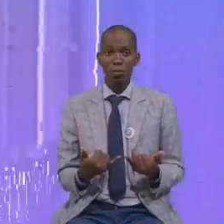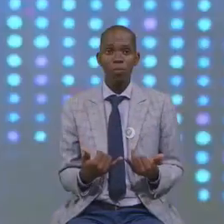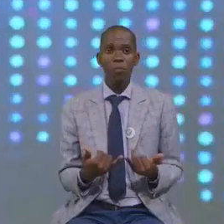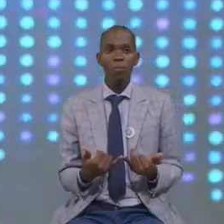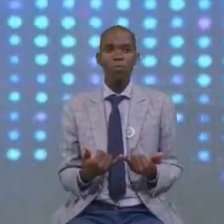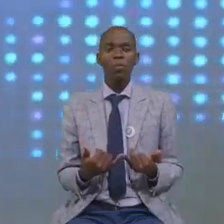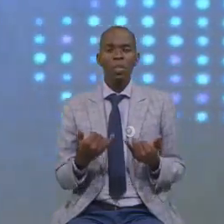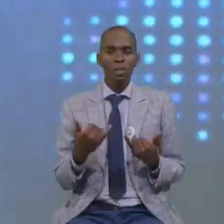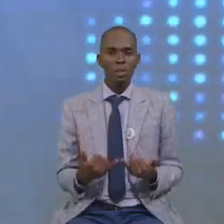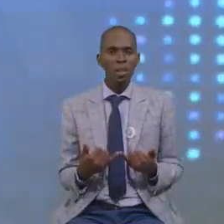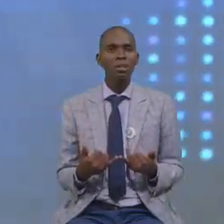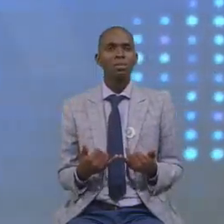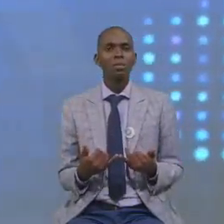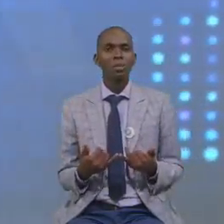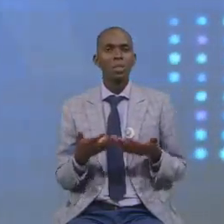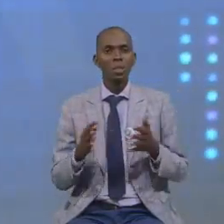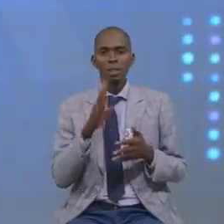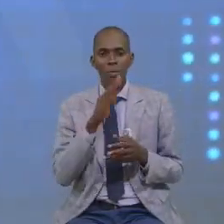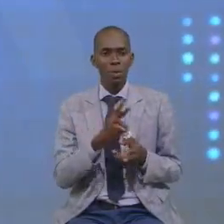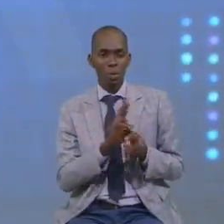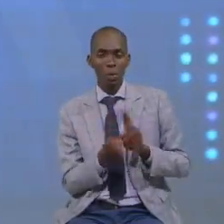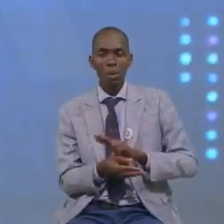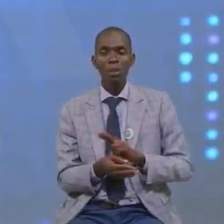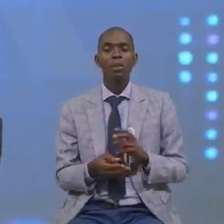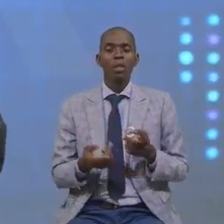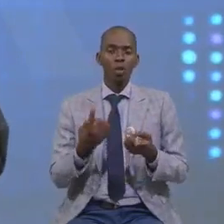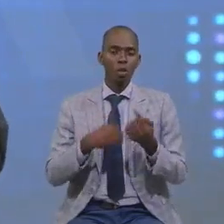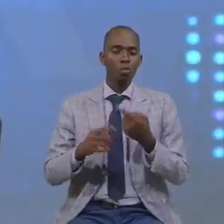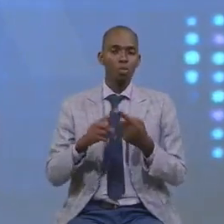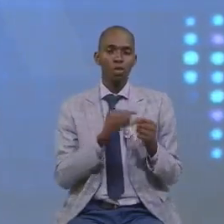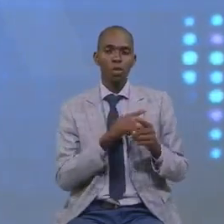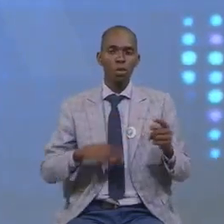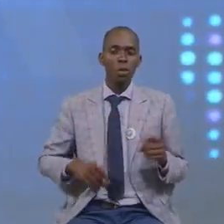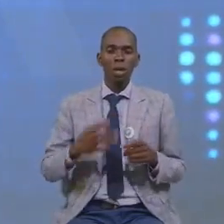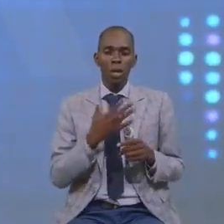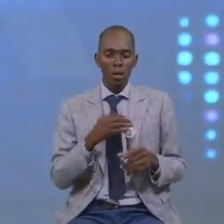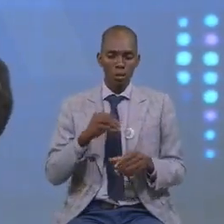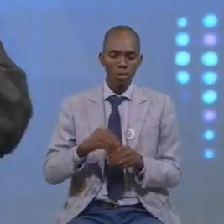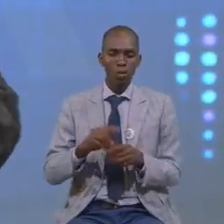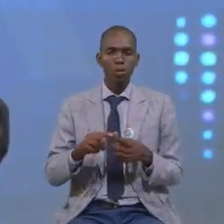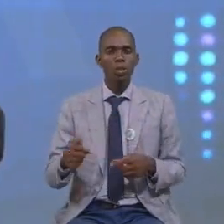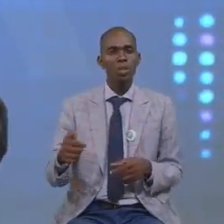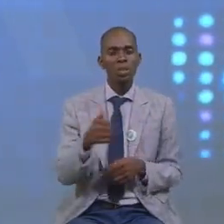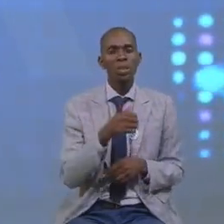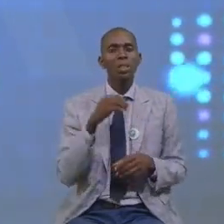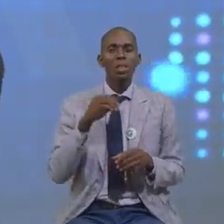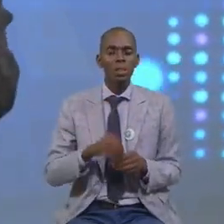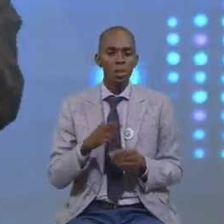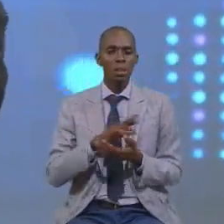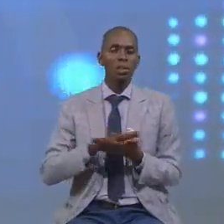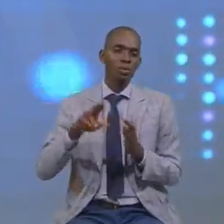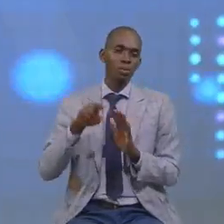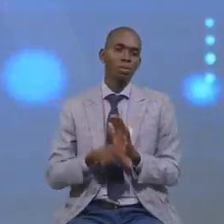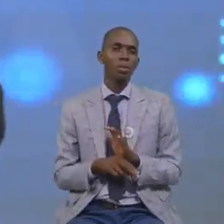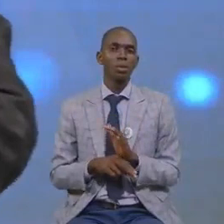there be repentance and come to the Lord and sow to yourselves in righteousness,